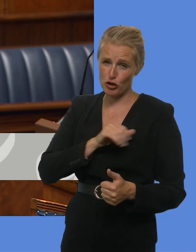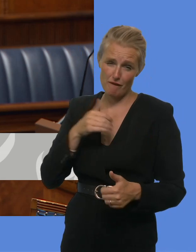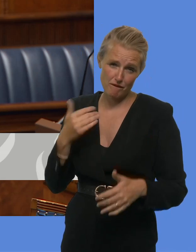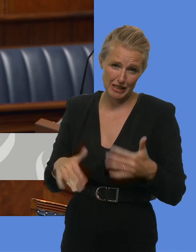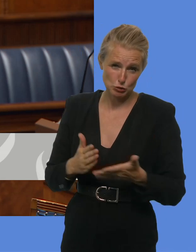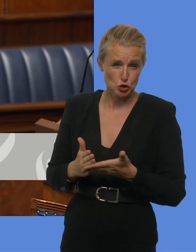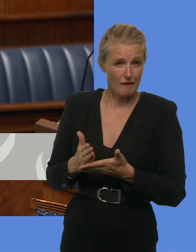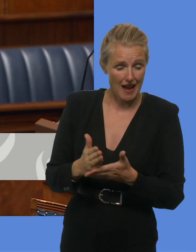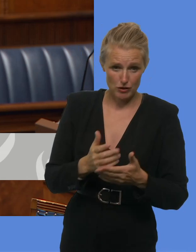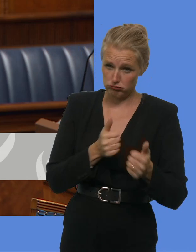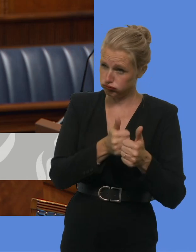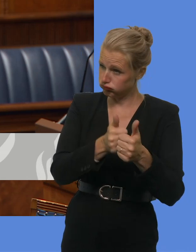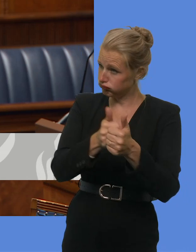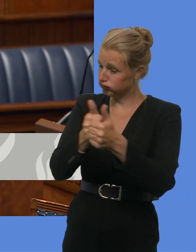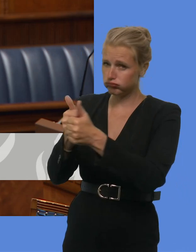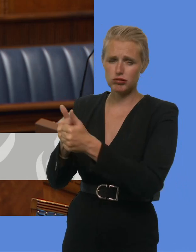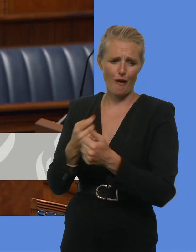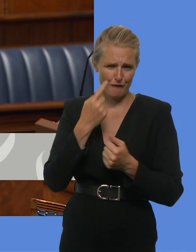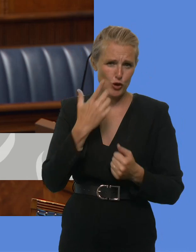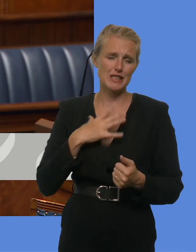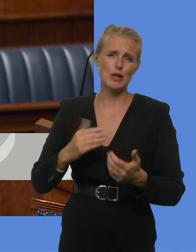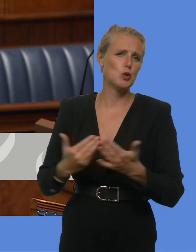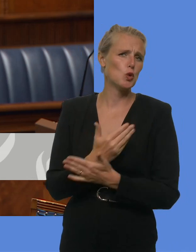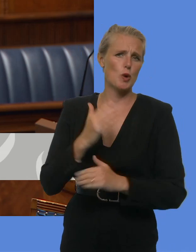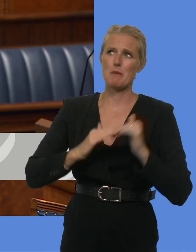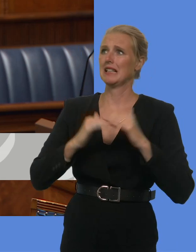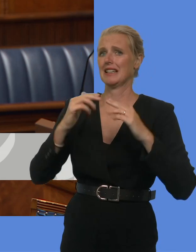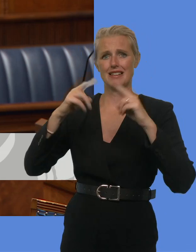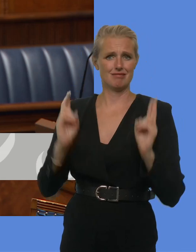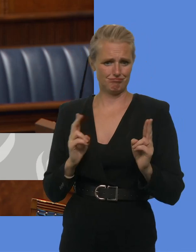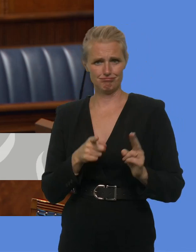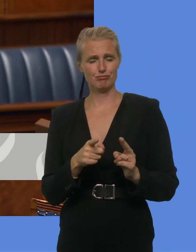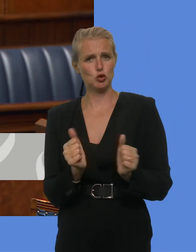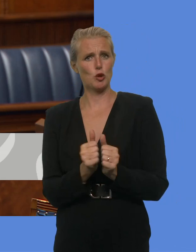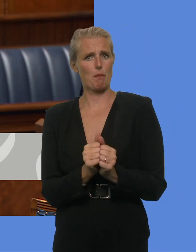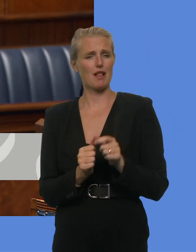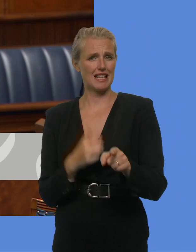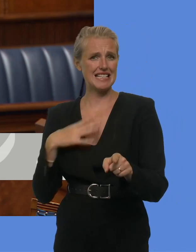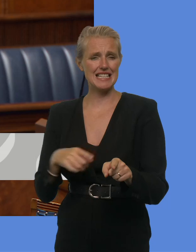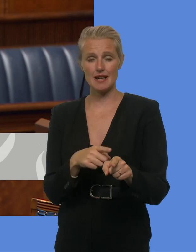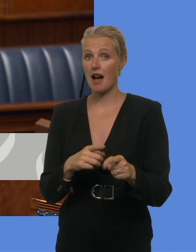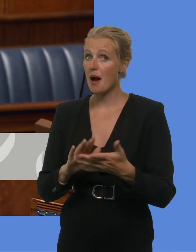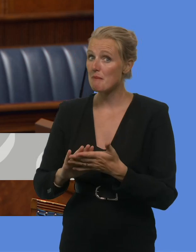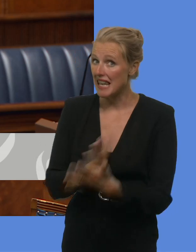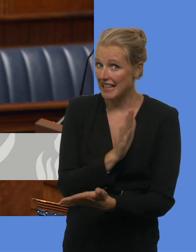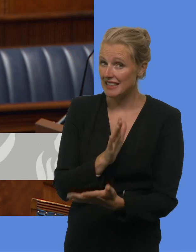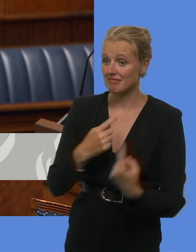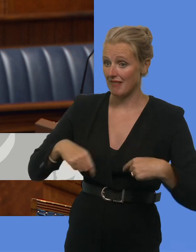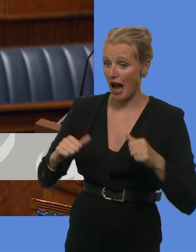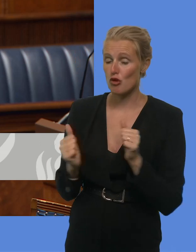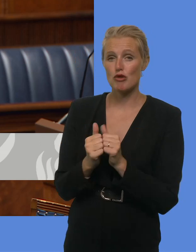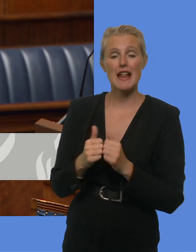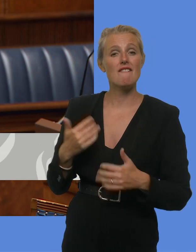So, of course, they need new premises. They need premises that are fit for purpose. I am pleased that we have agreed a